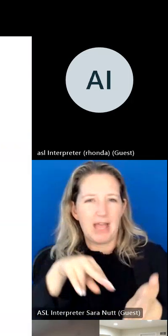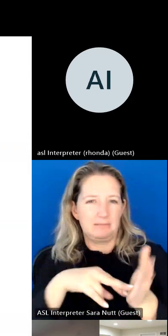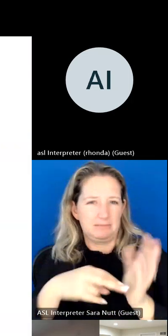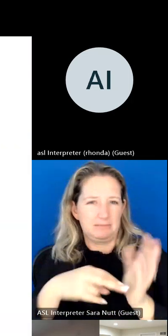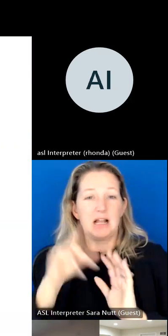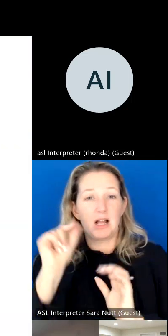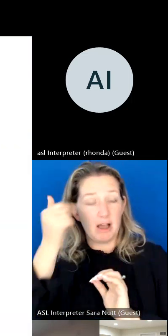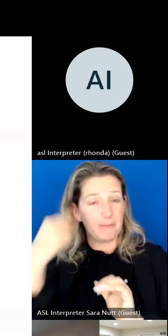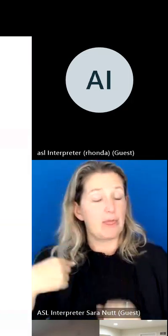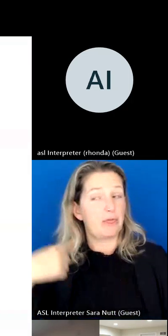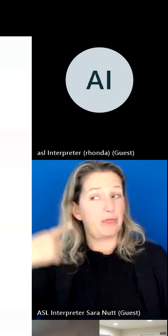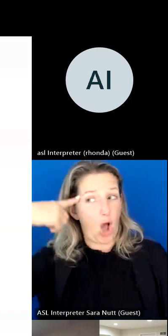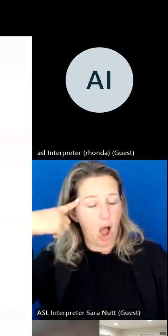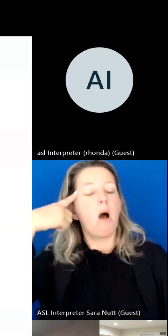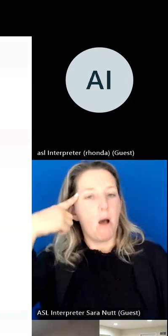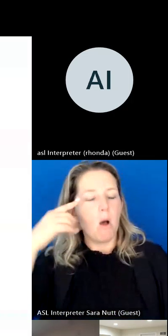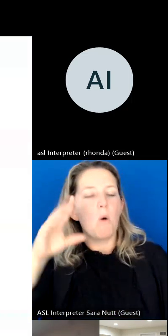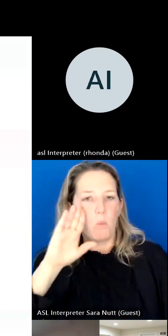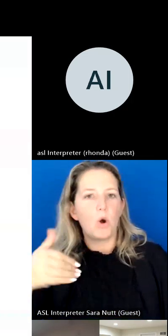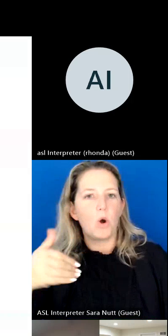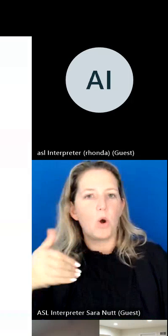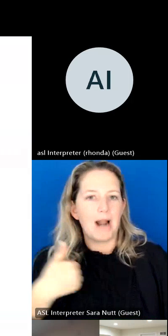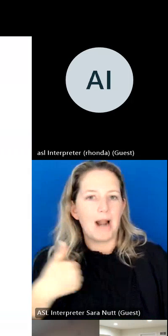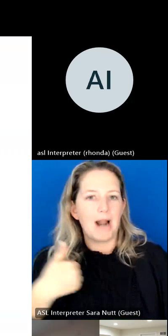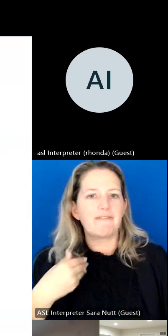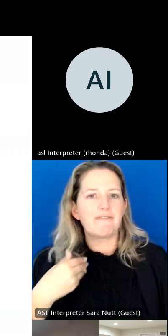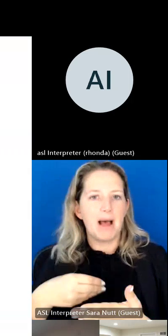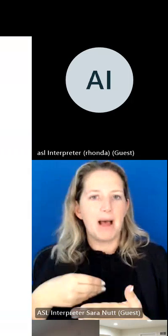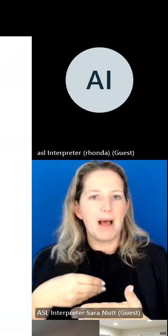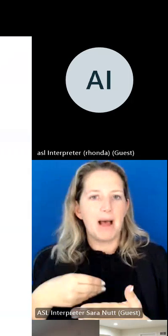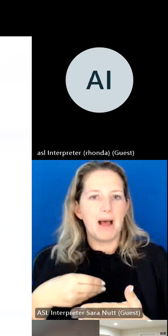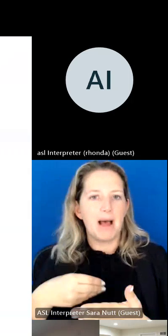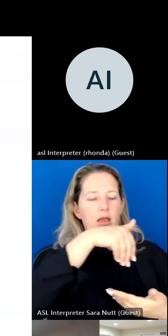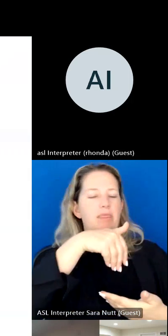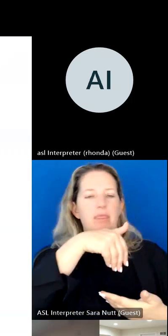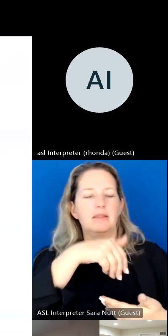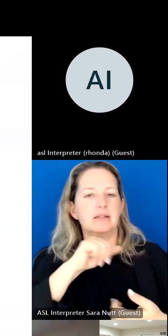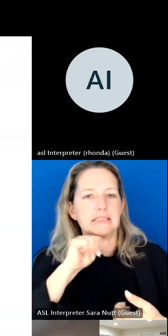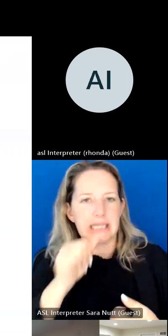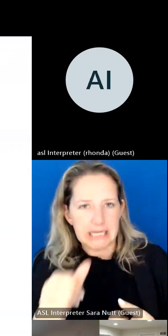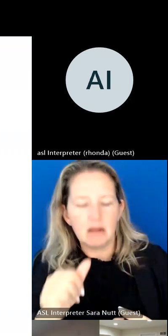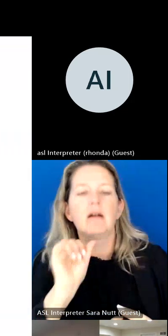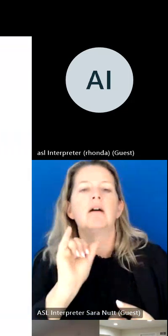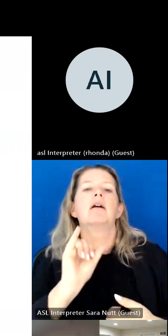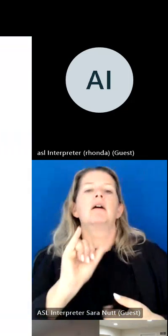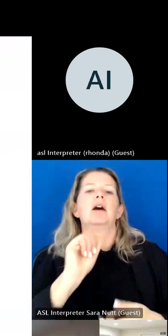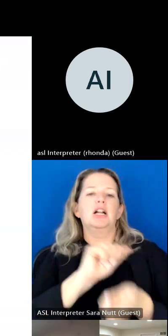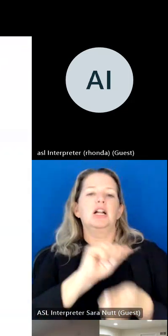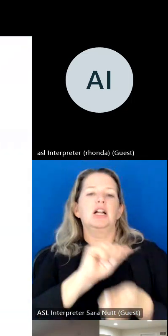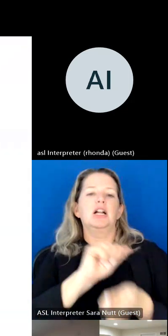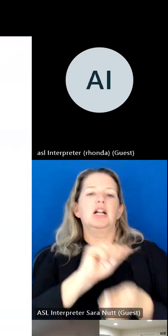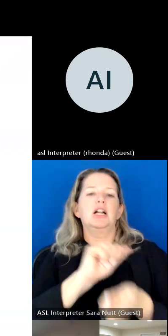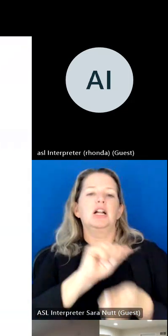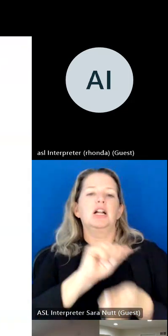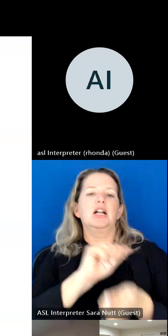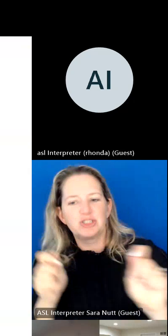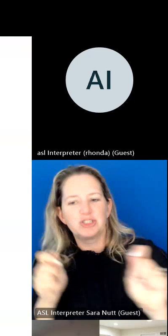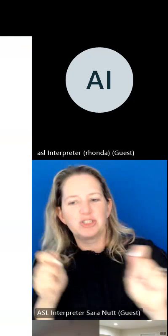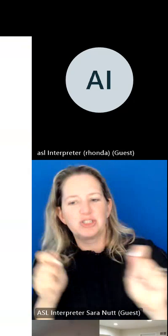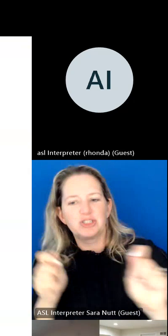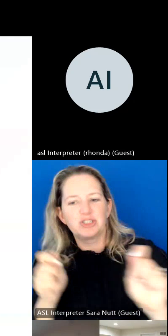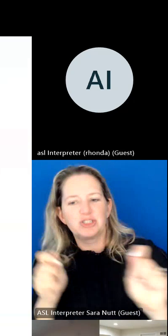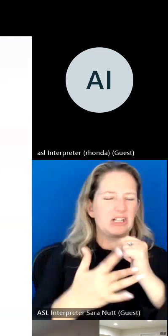they didn't. And then there's adjustments and there's change, and again, this is all very technical stuff. And you can find the details